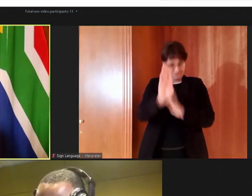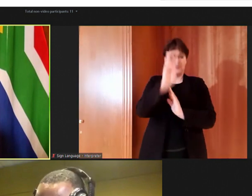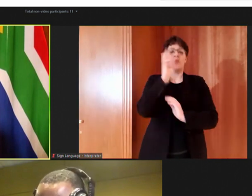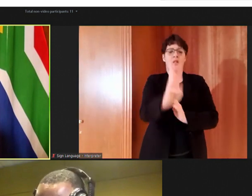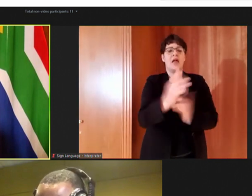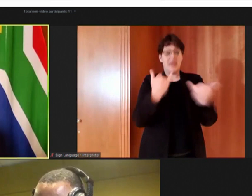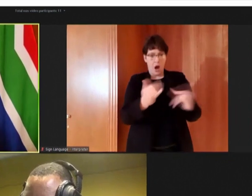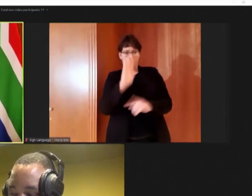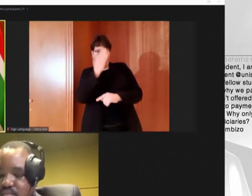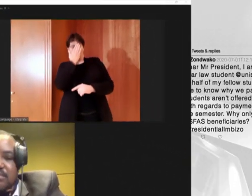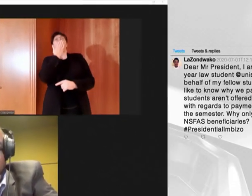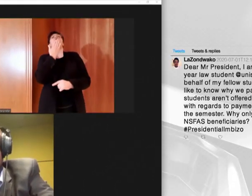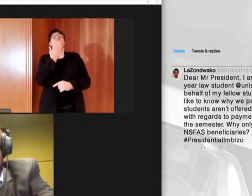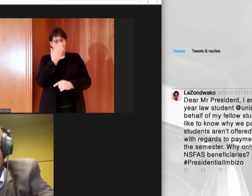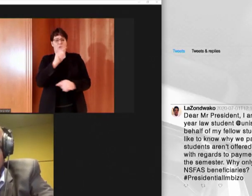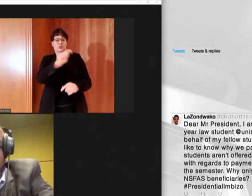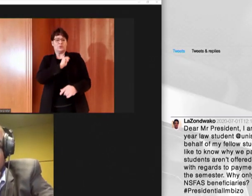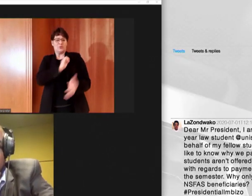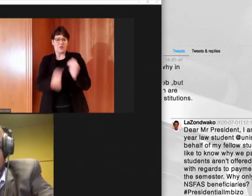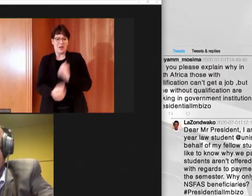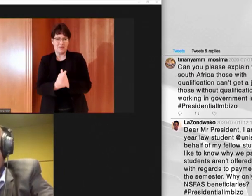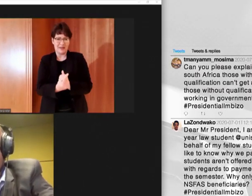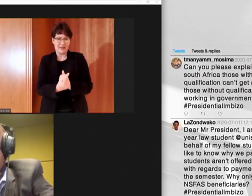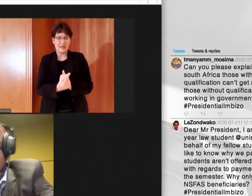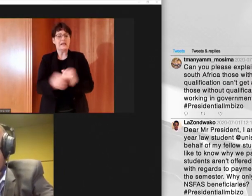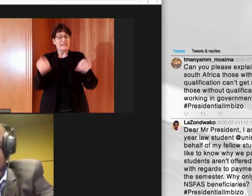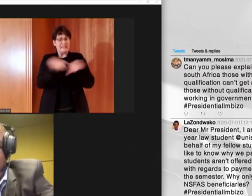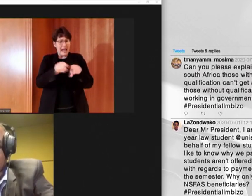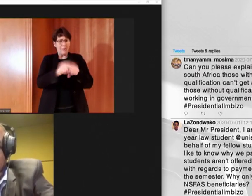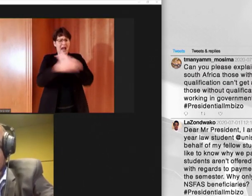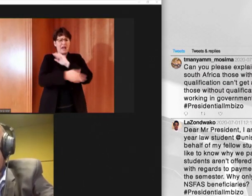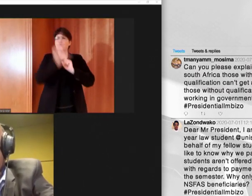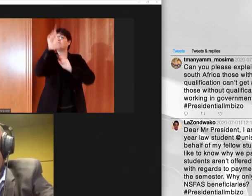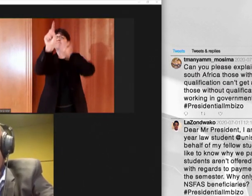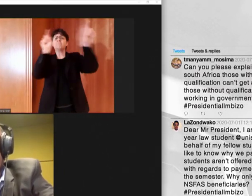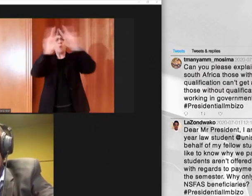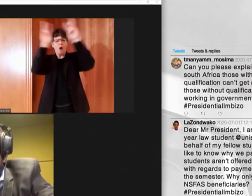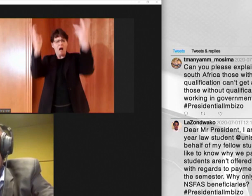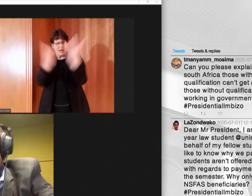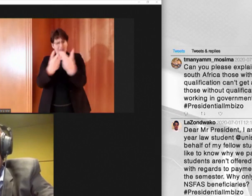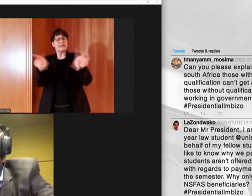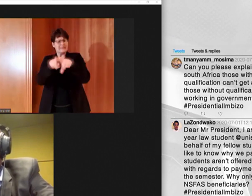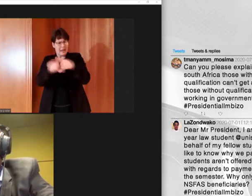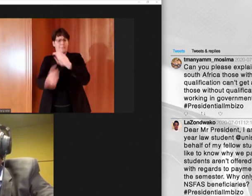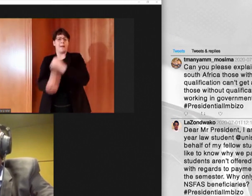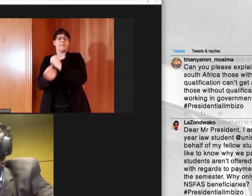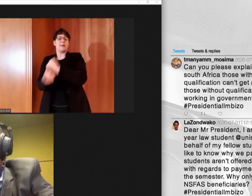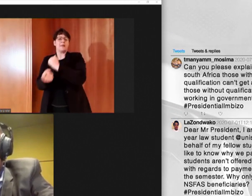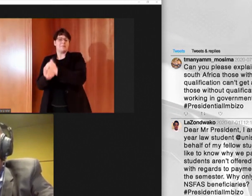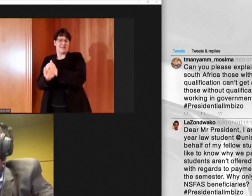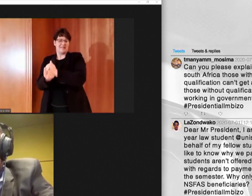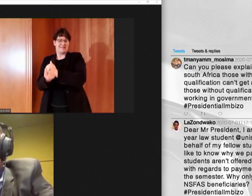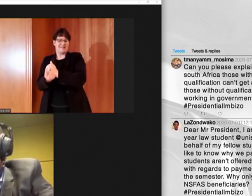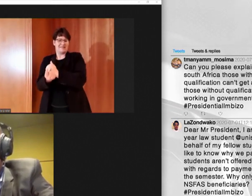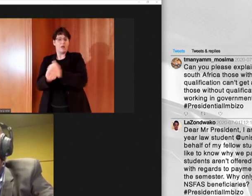it. But it is also being experienced in many other countries around the world. We've always understood